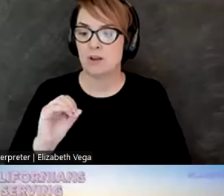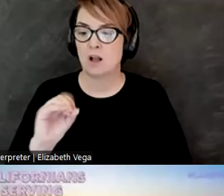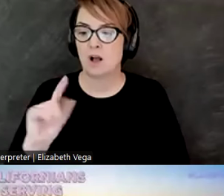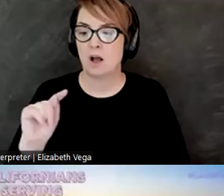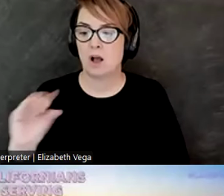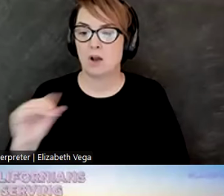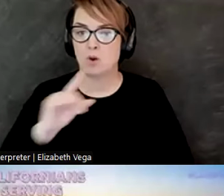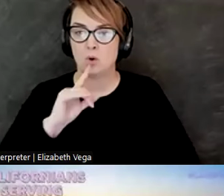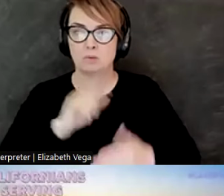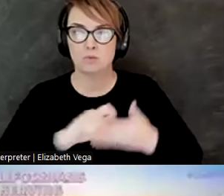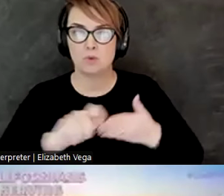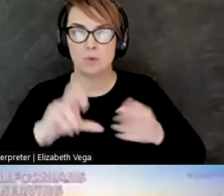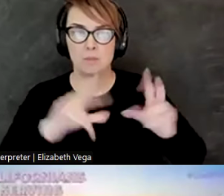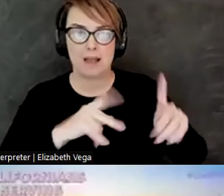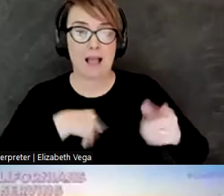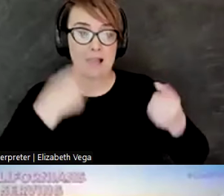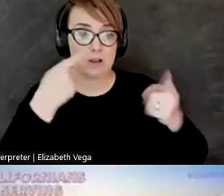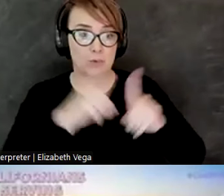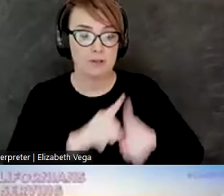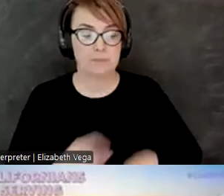sorry. Okay.